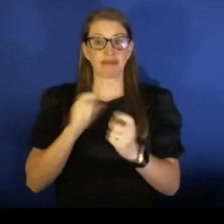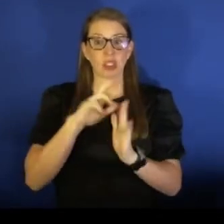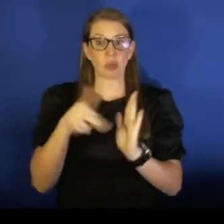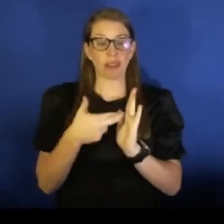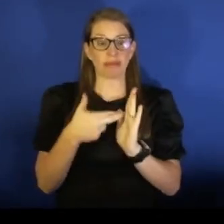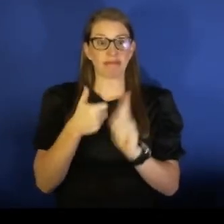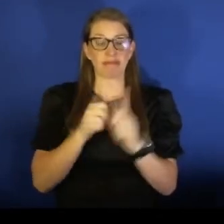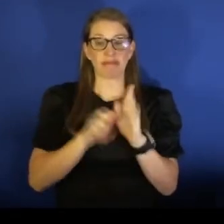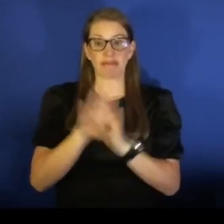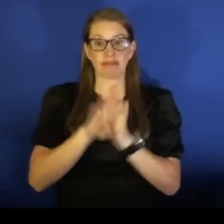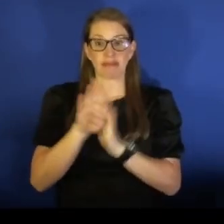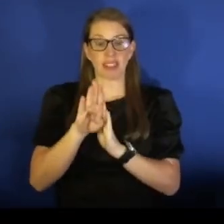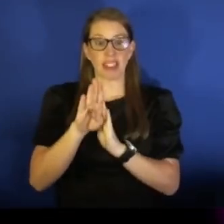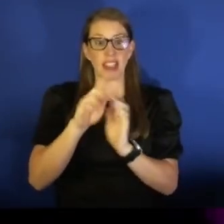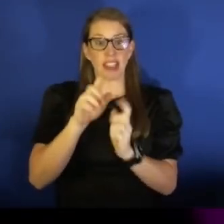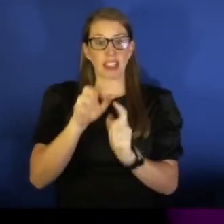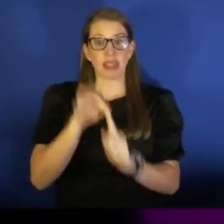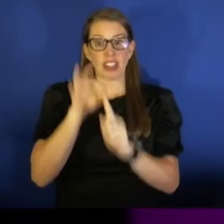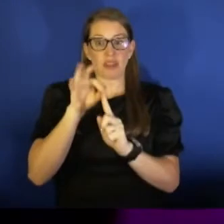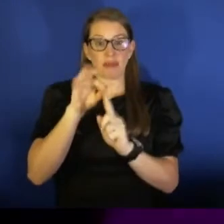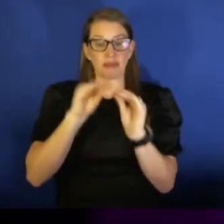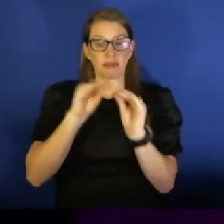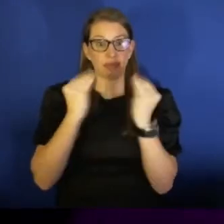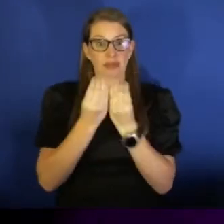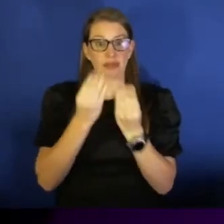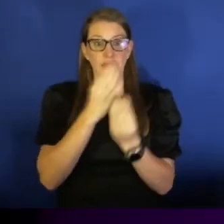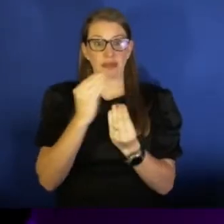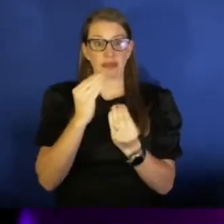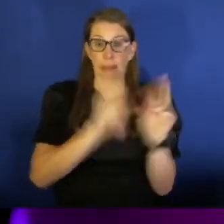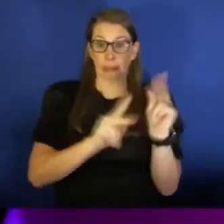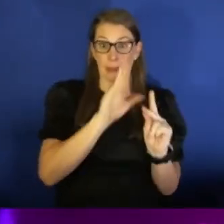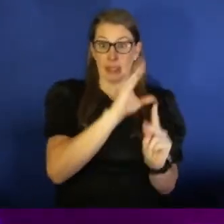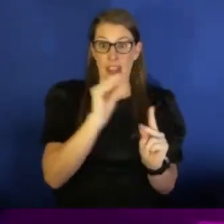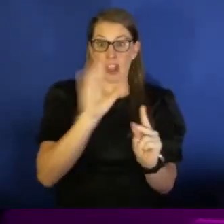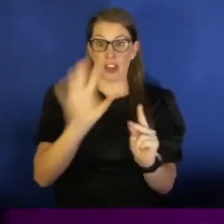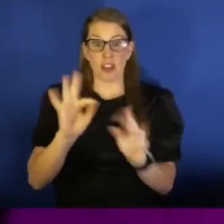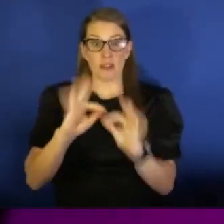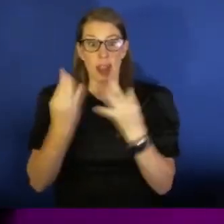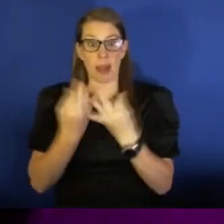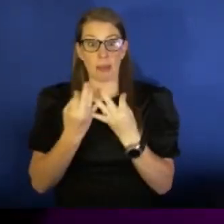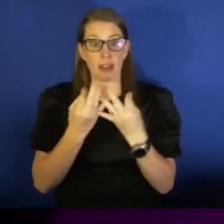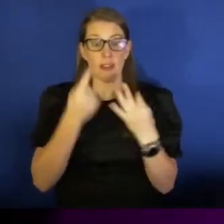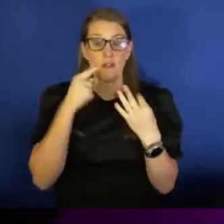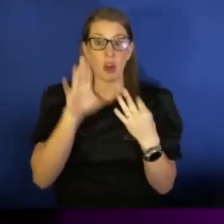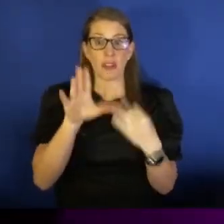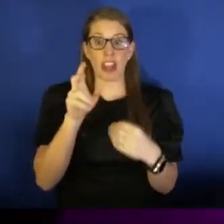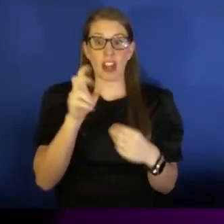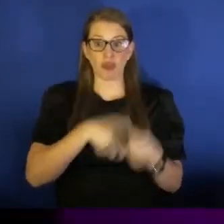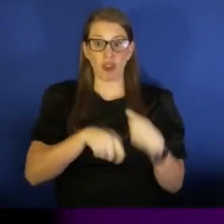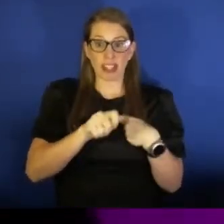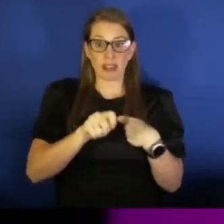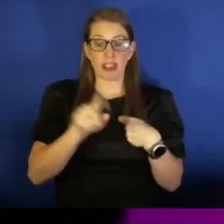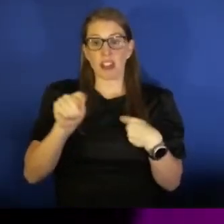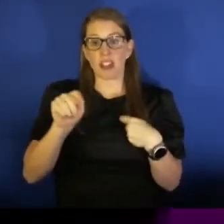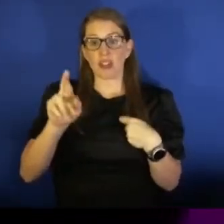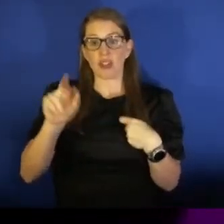special organization to help people and their families during their transplant experience. The Morning Medical Update starts right